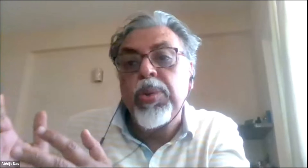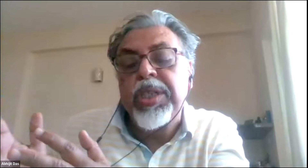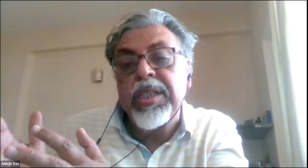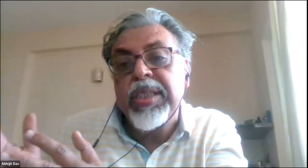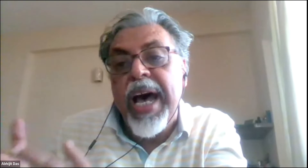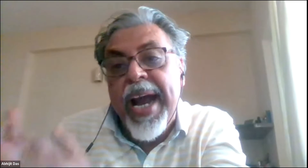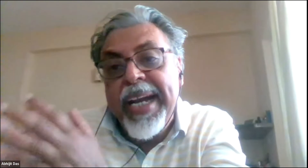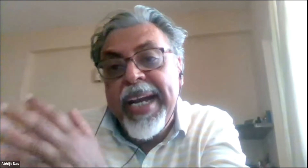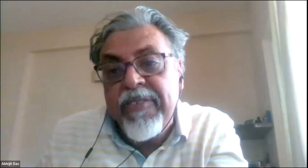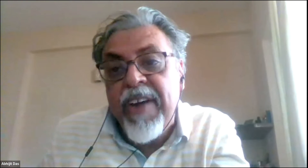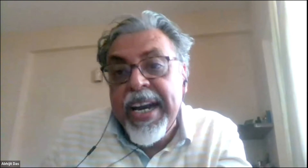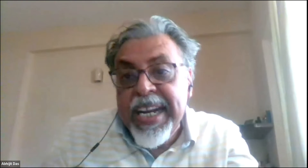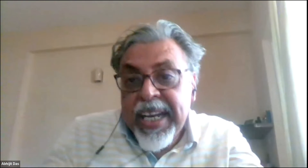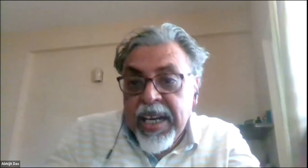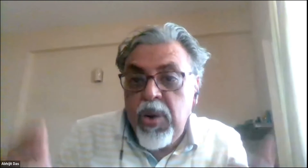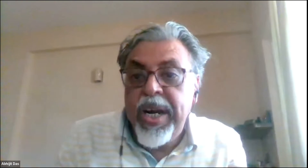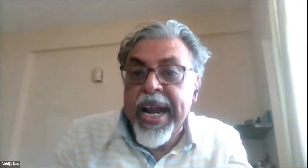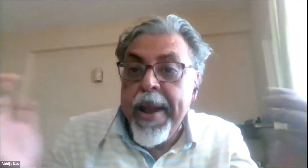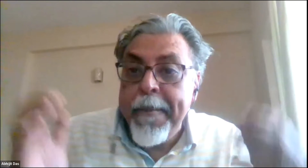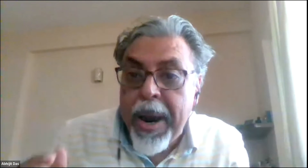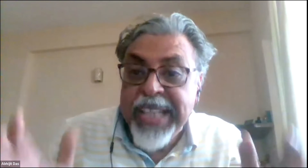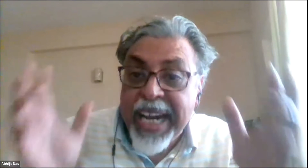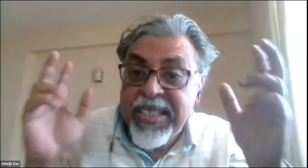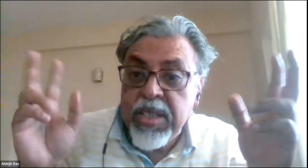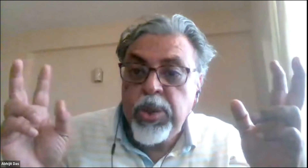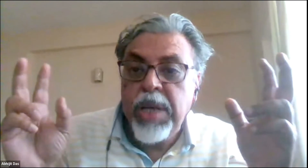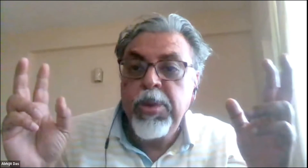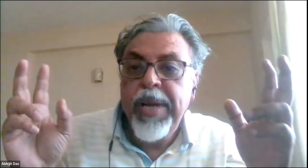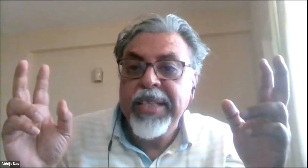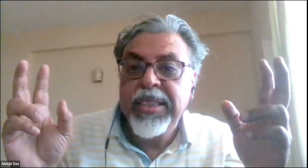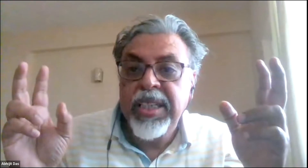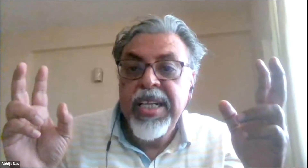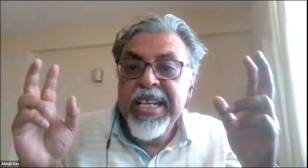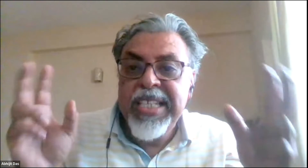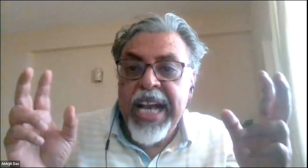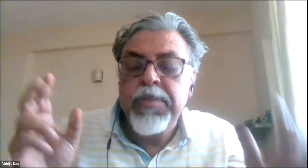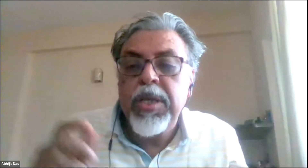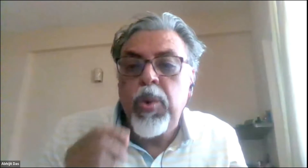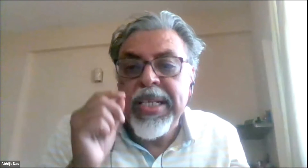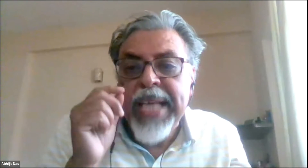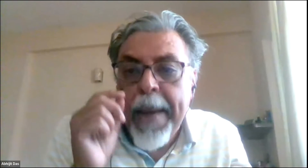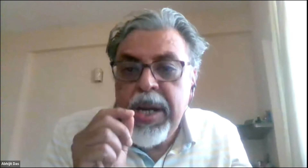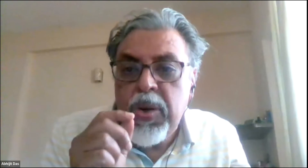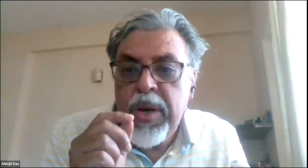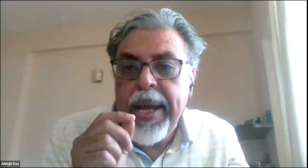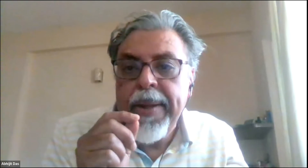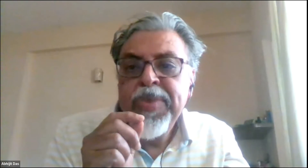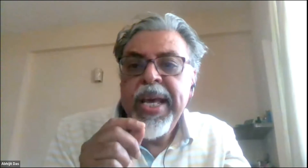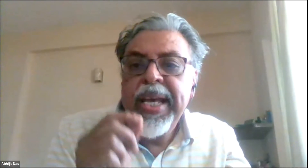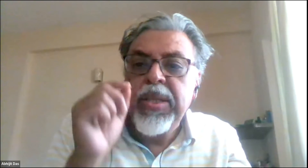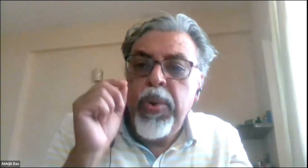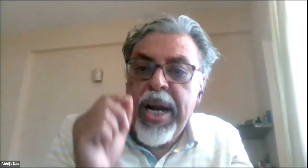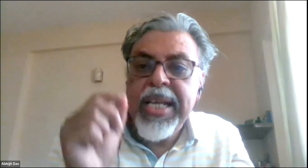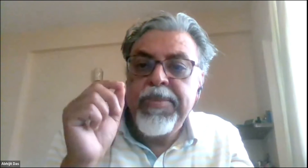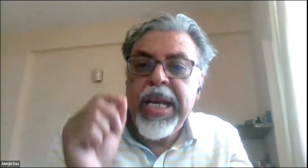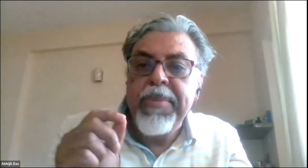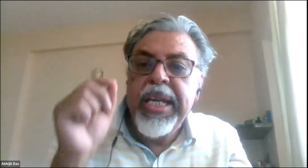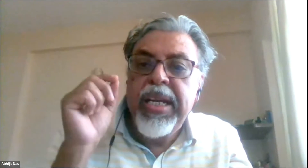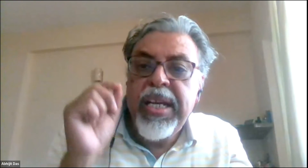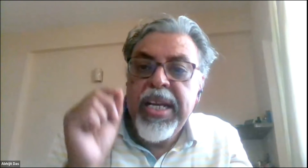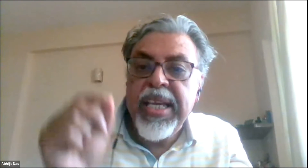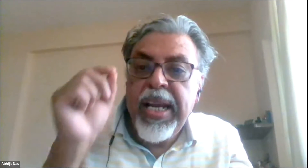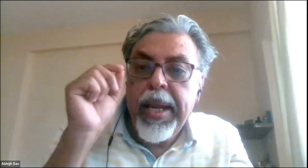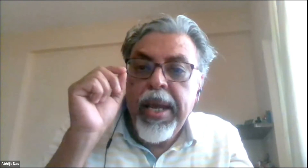of exclusions are identified and included and empowered. That's the social mobilization challenge, because what has happened today is the world is